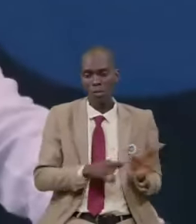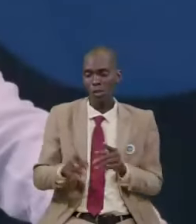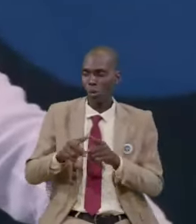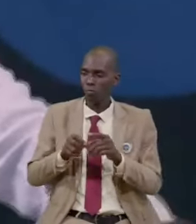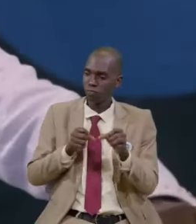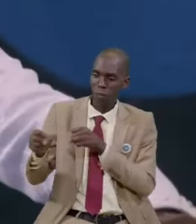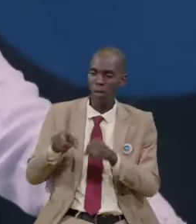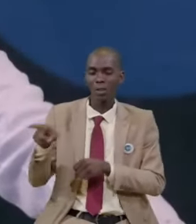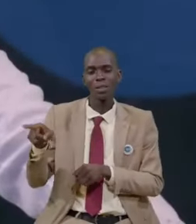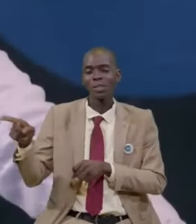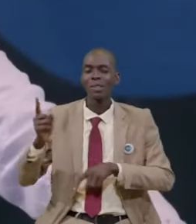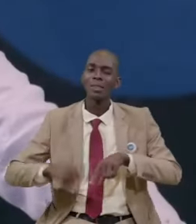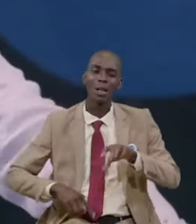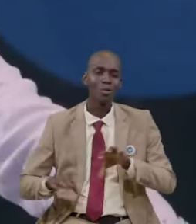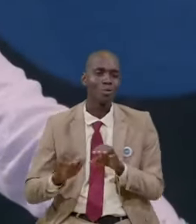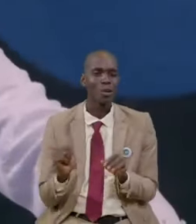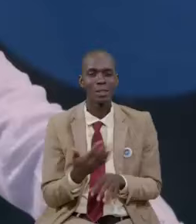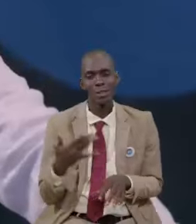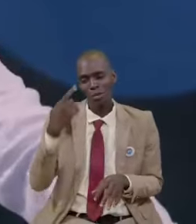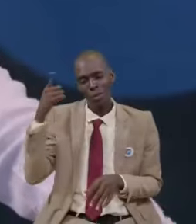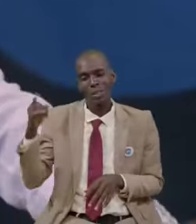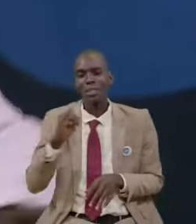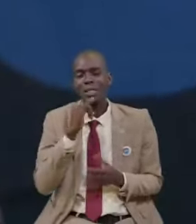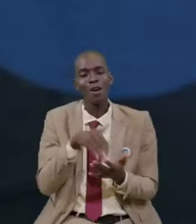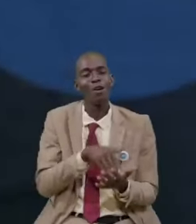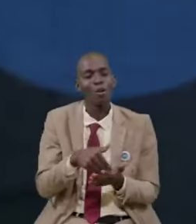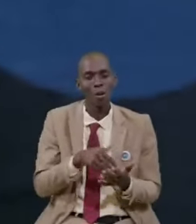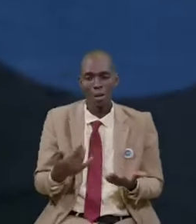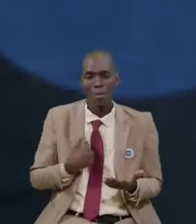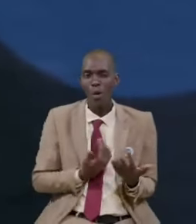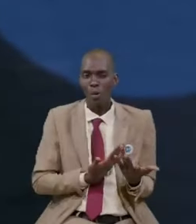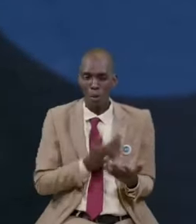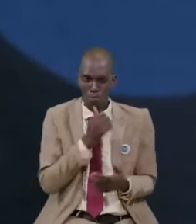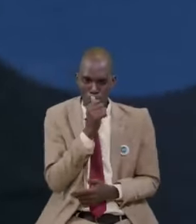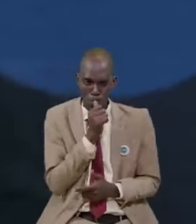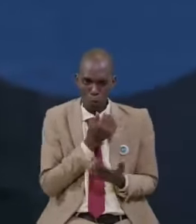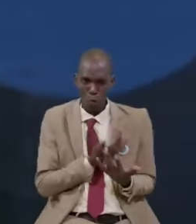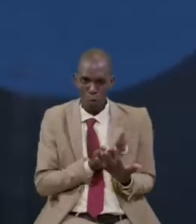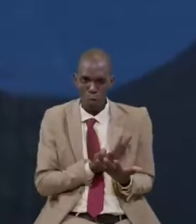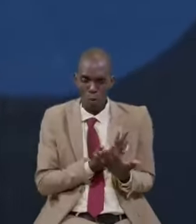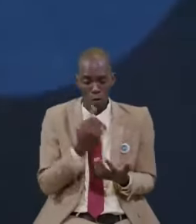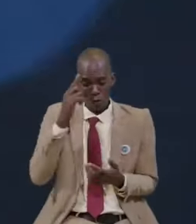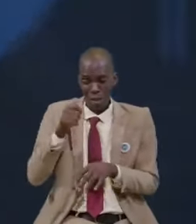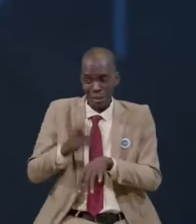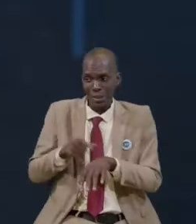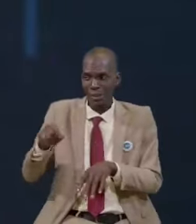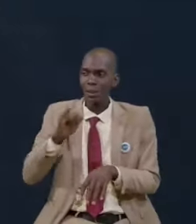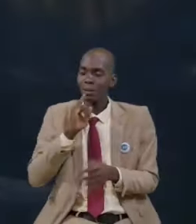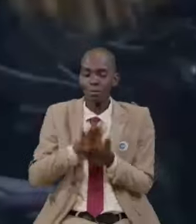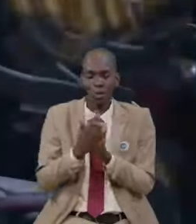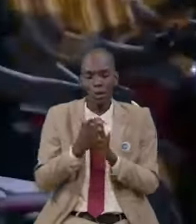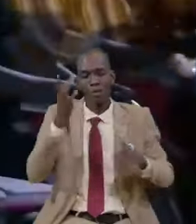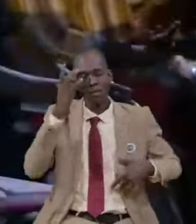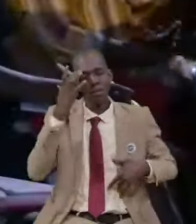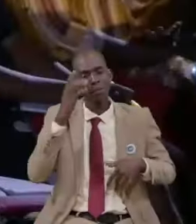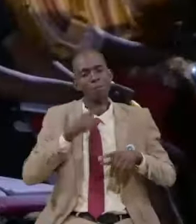so weak at that time. I was waiting for that time. That's how bad I was. But I made preparation. I said,